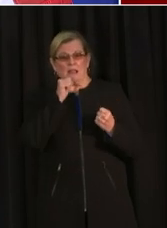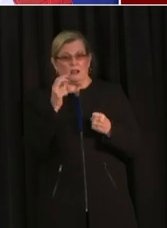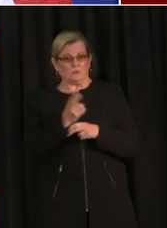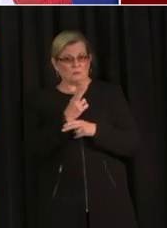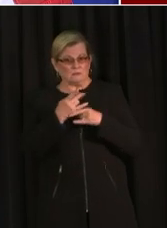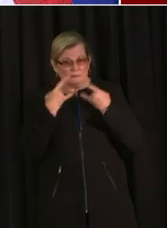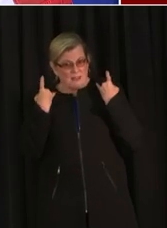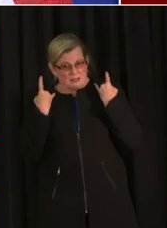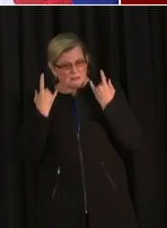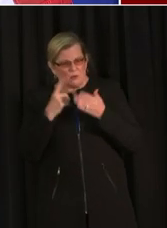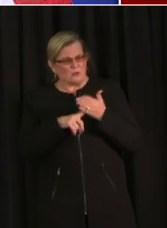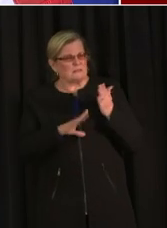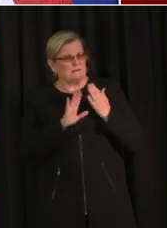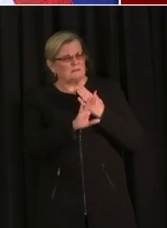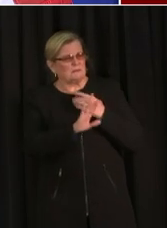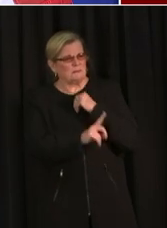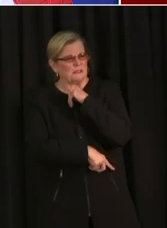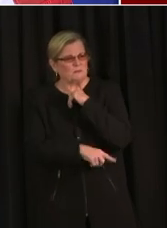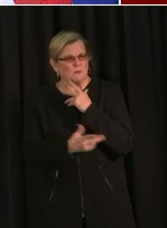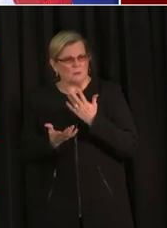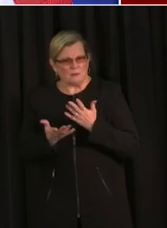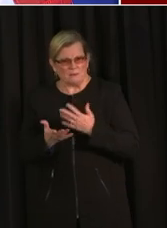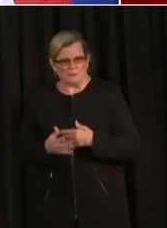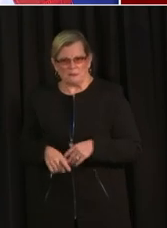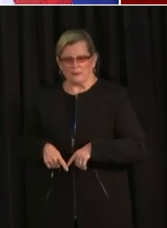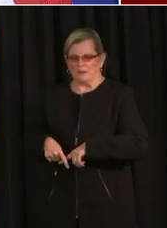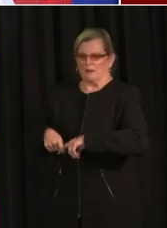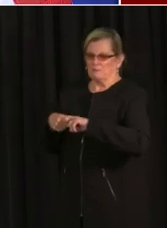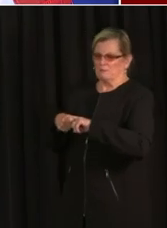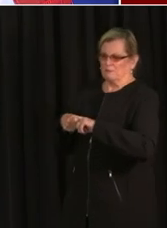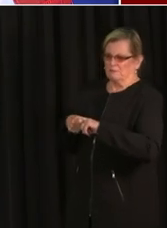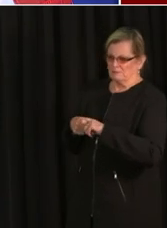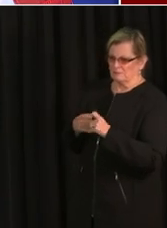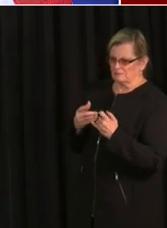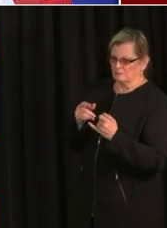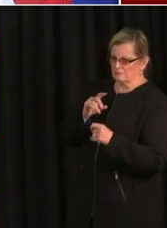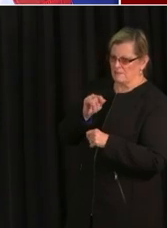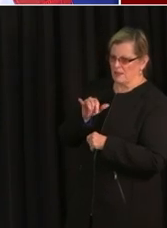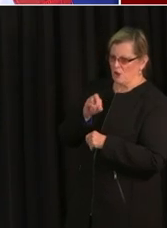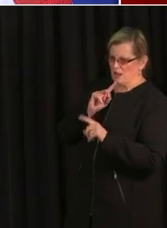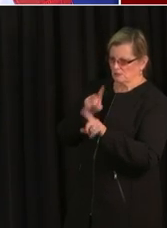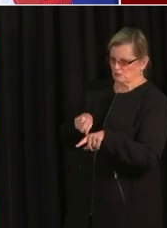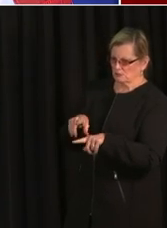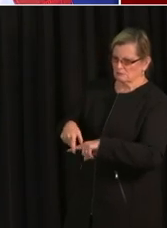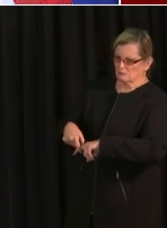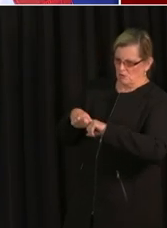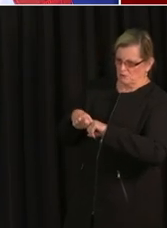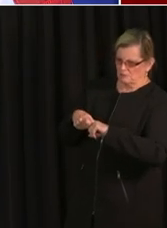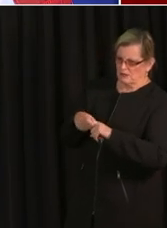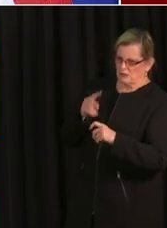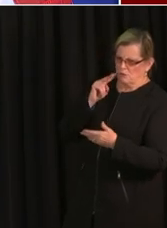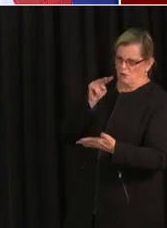I don't know what number 2 actually refers to. Let me pull, as we talk, Mark, the enforcement section, and let me be clear about